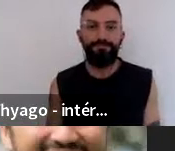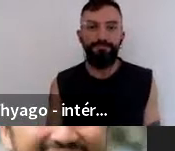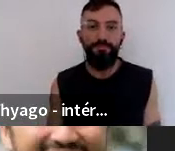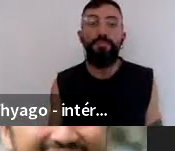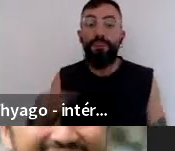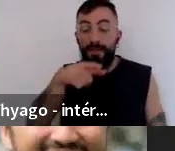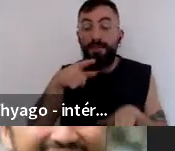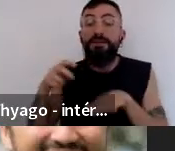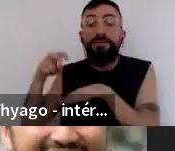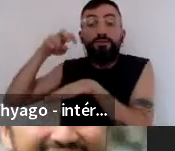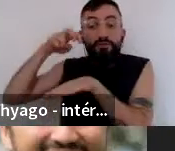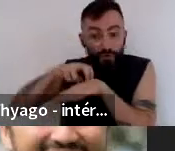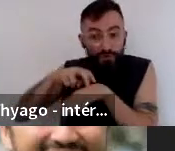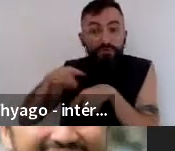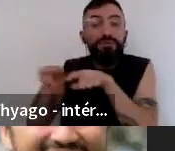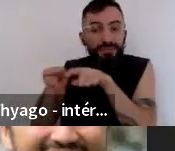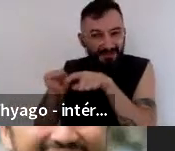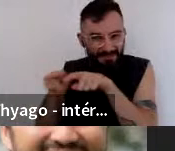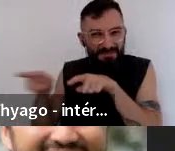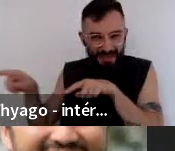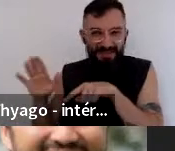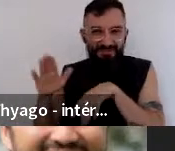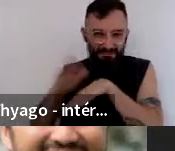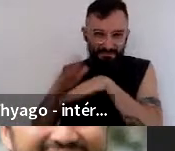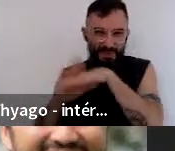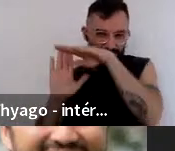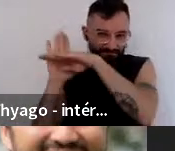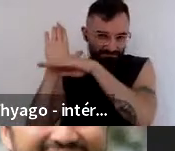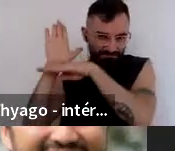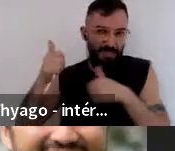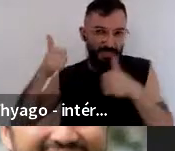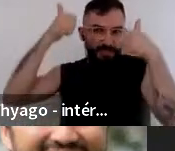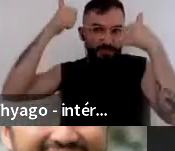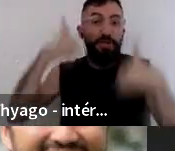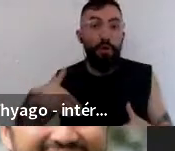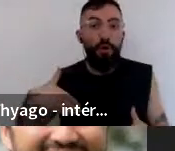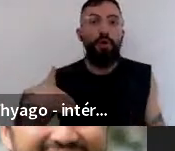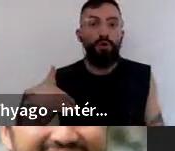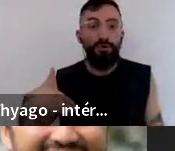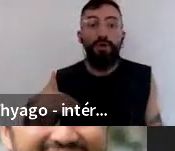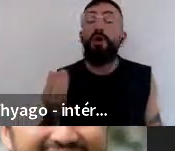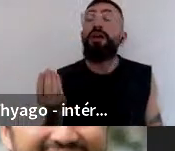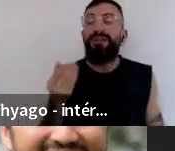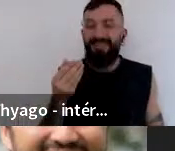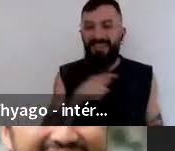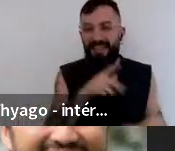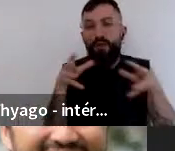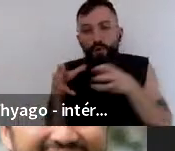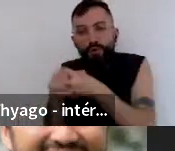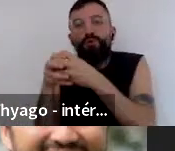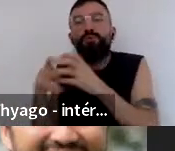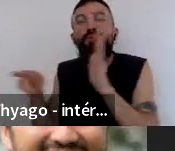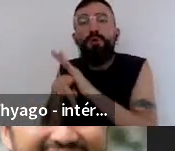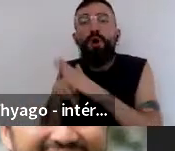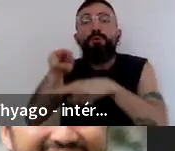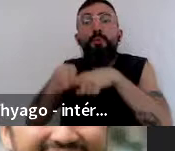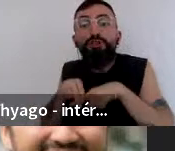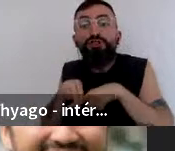Souza Jr. also applied the motivation categories that Professor